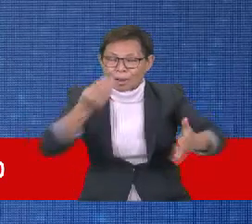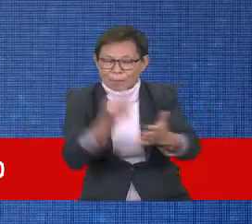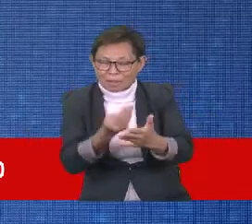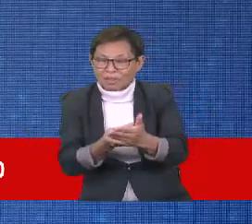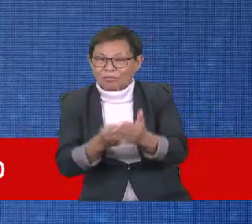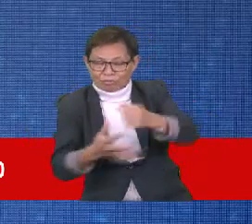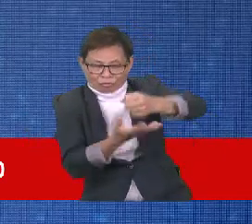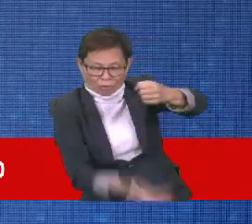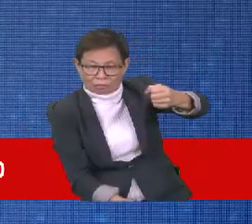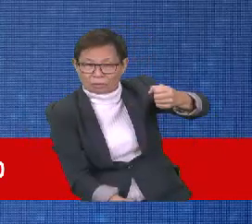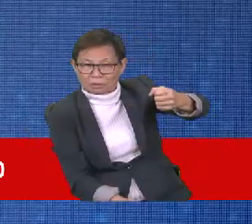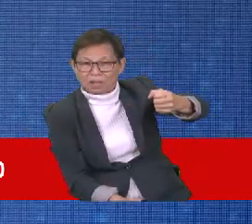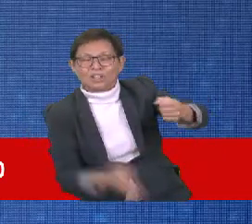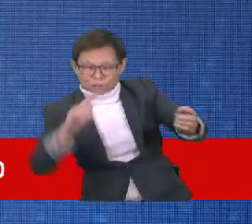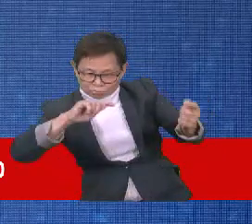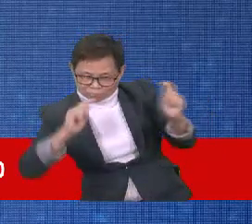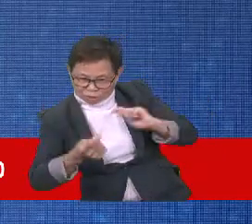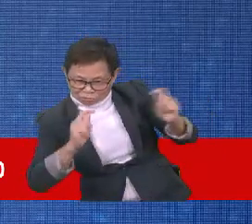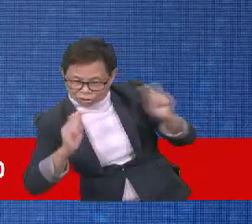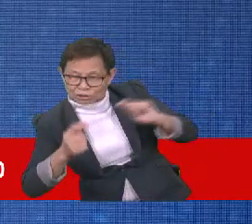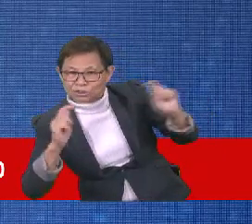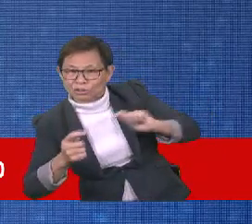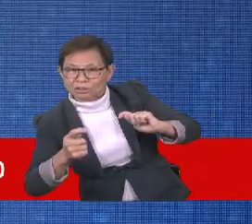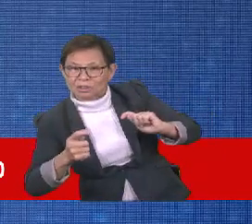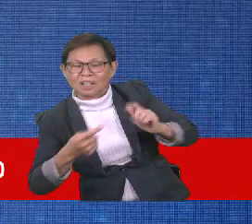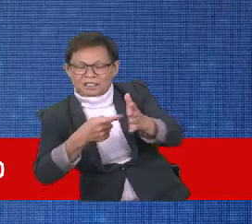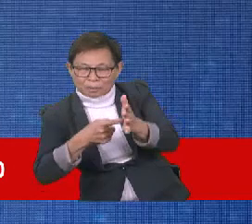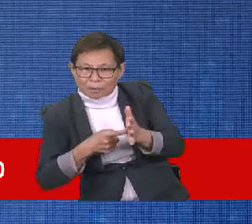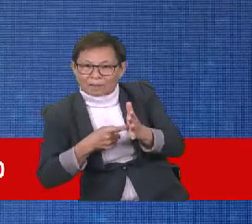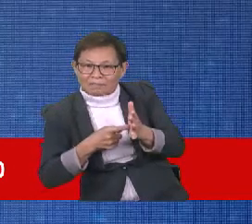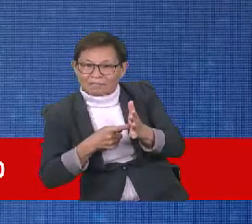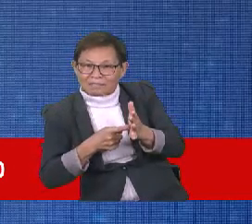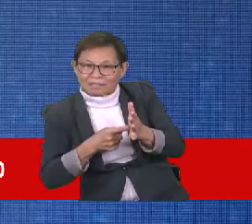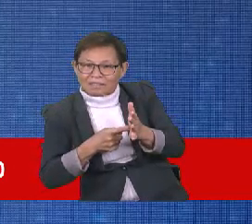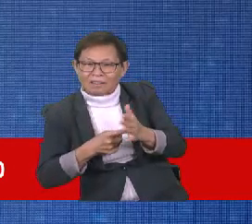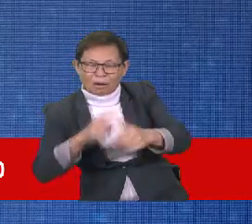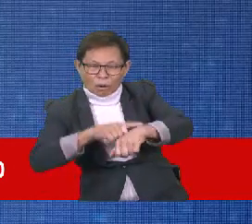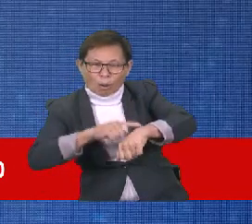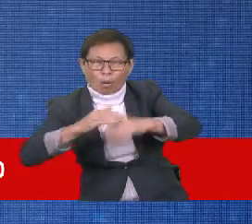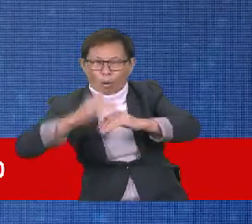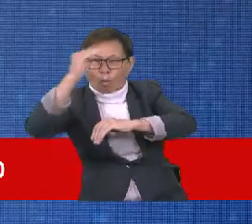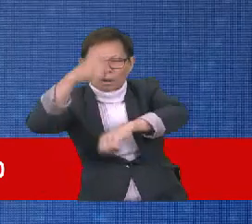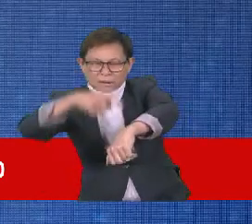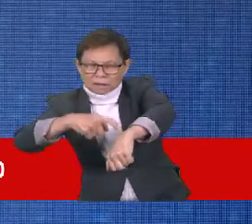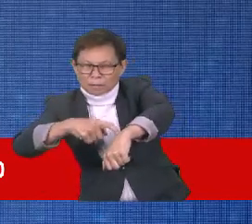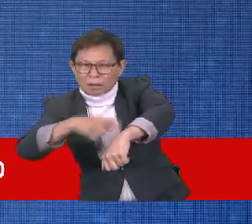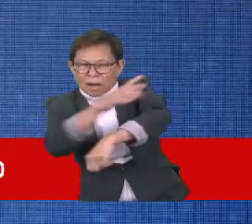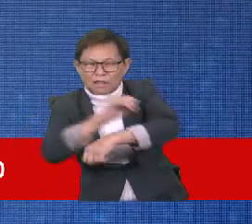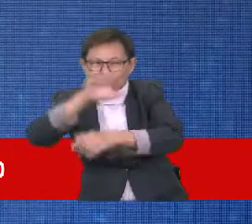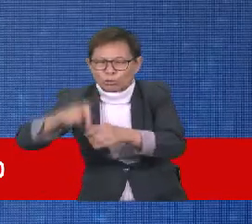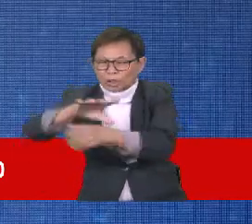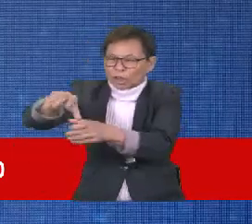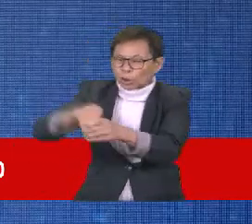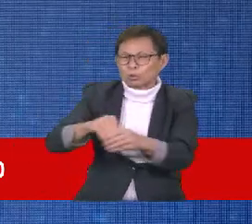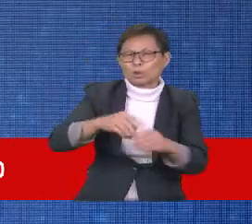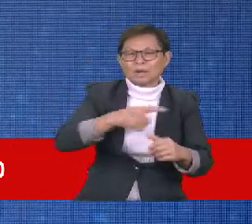Fund. It should be revised in the context and the demands and the dictates of the period, which it should include in